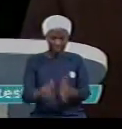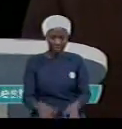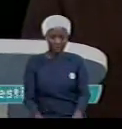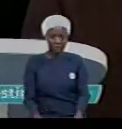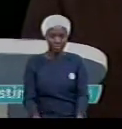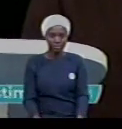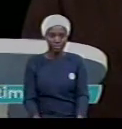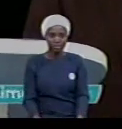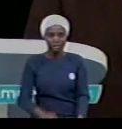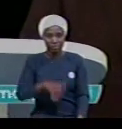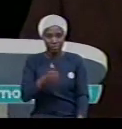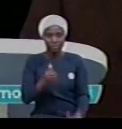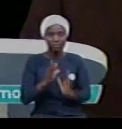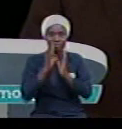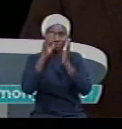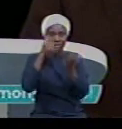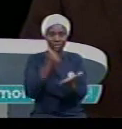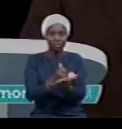Amen. Another amen.